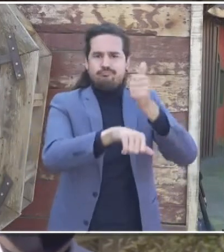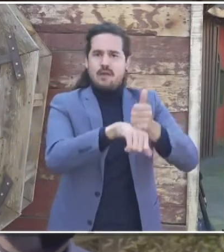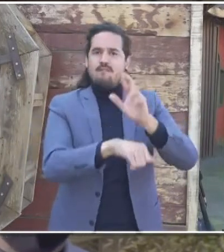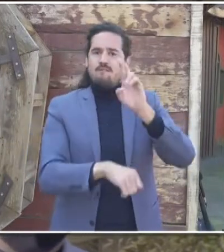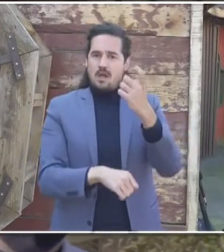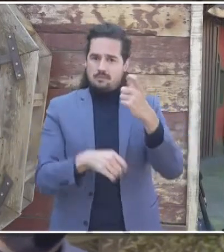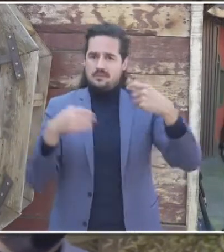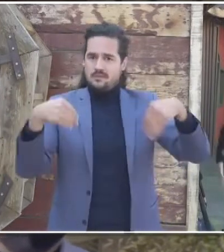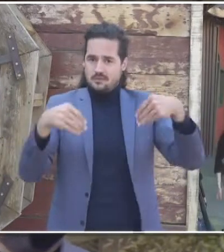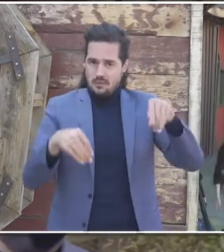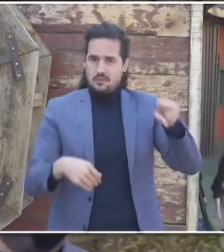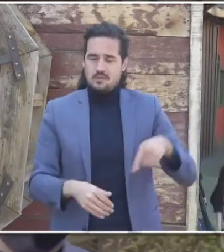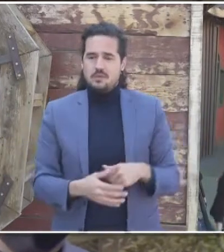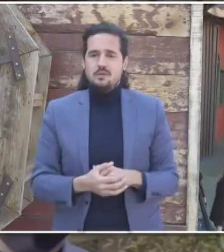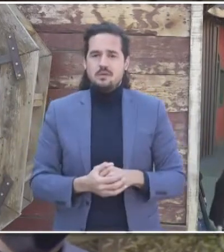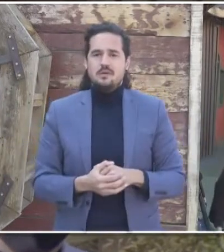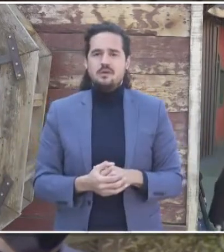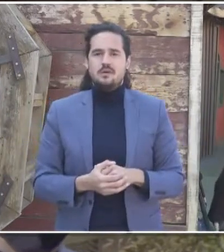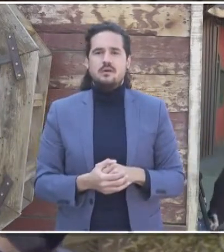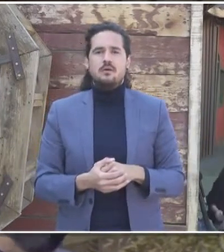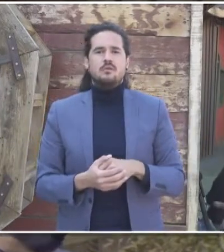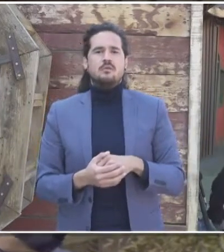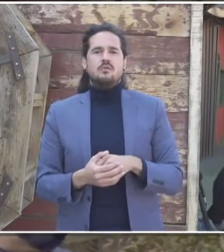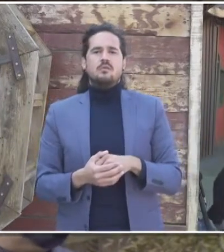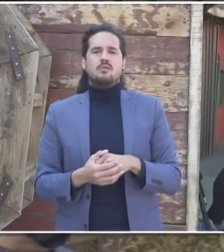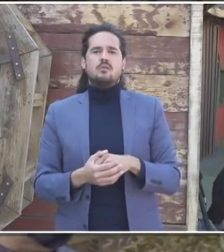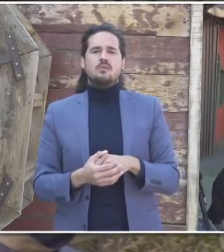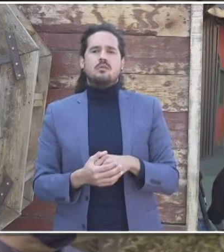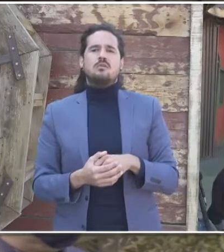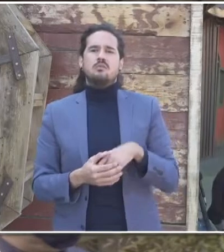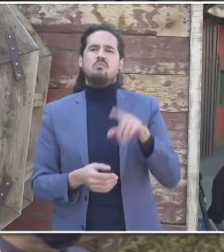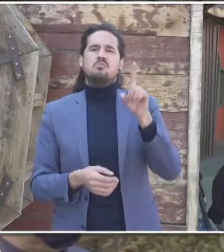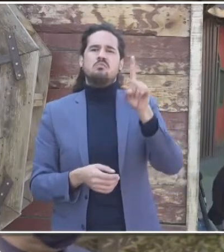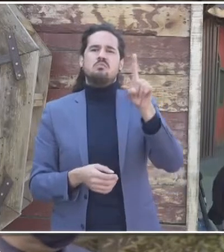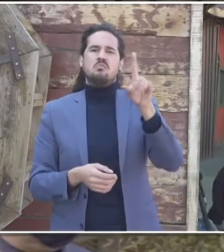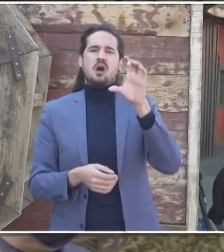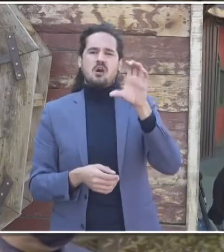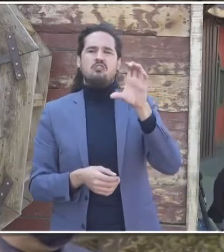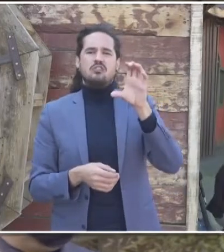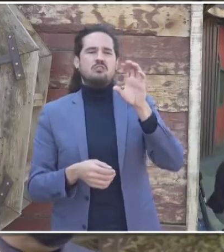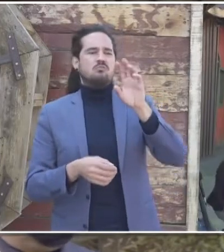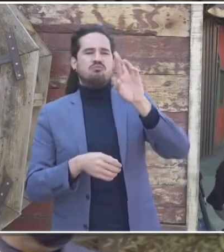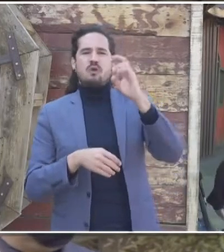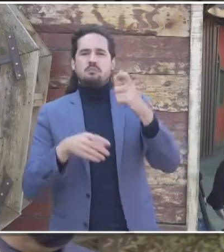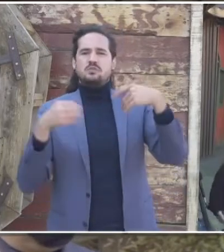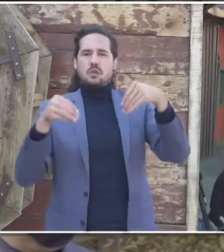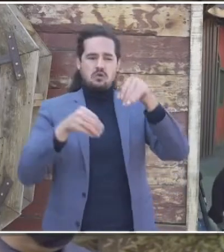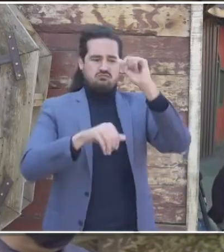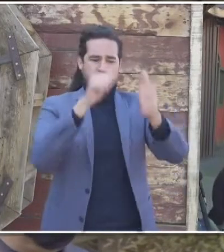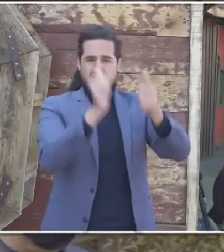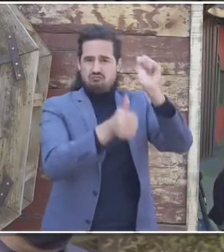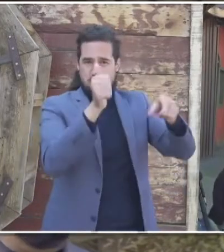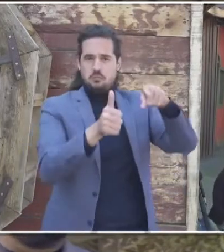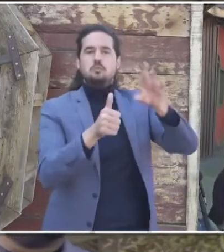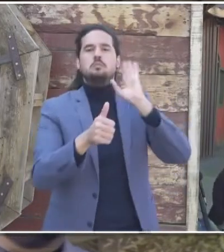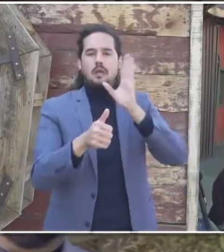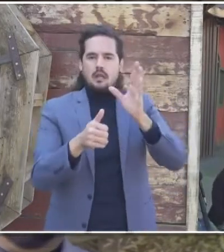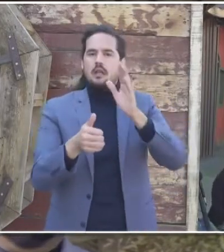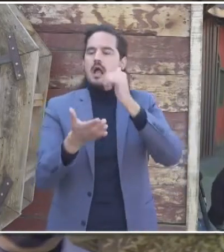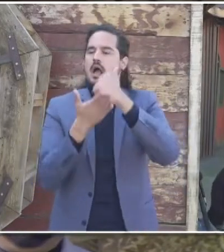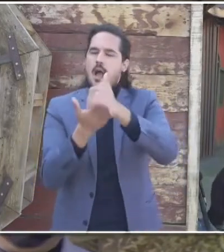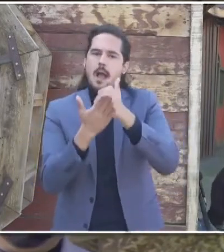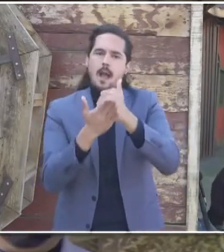Again, focus on equity, focus on census tracts, underserved communities. We also last week